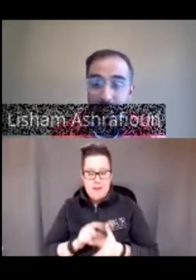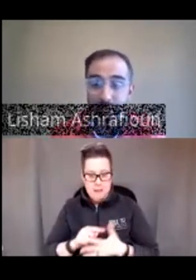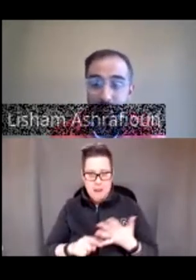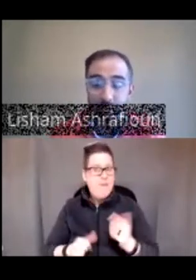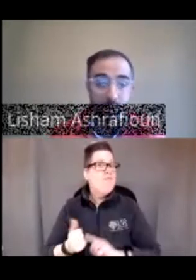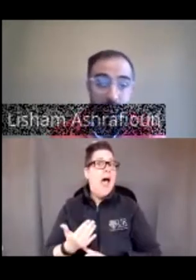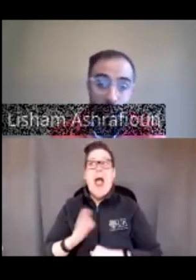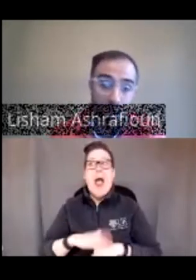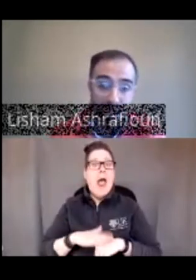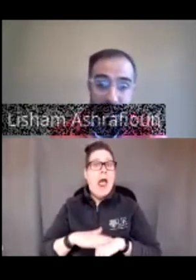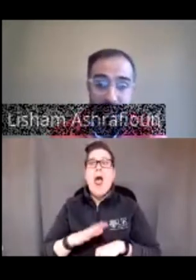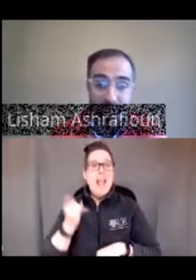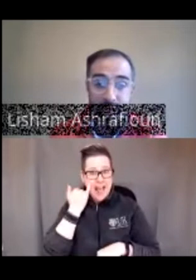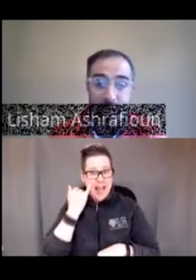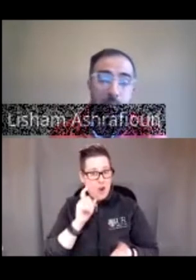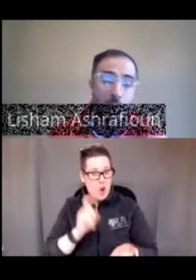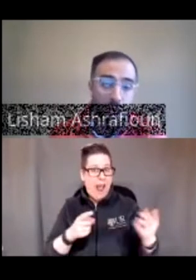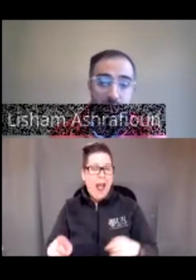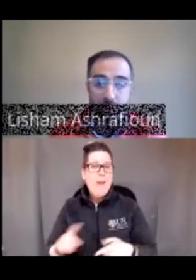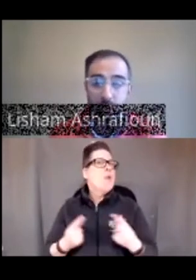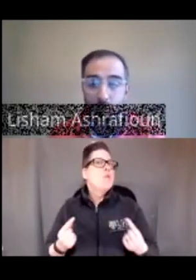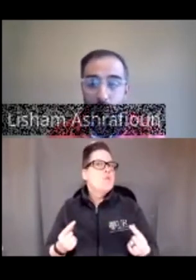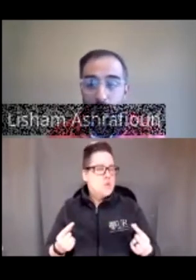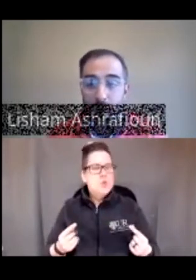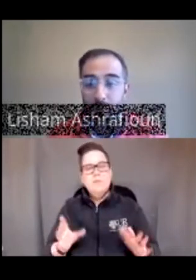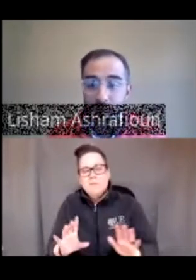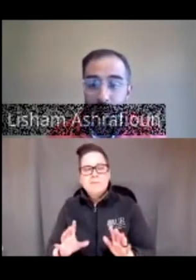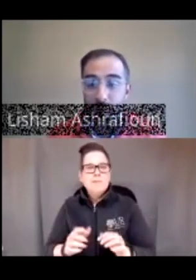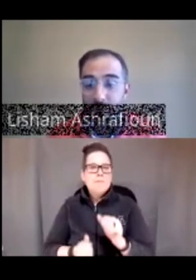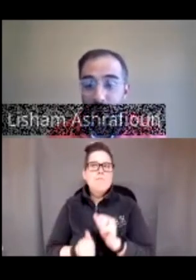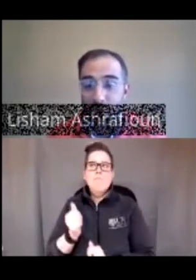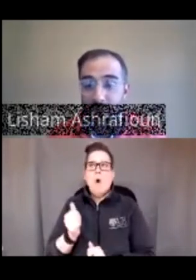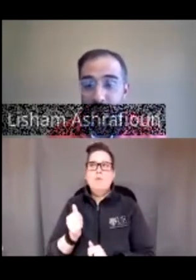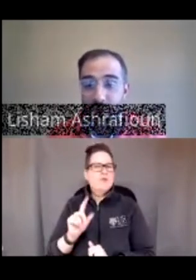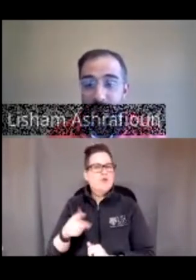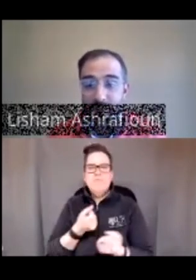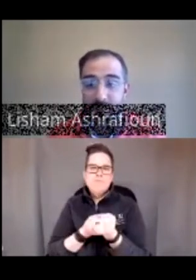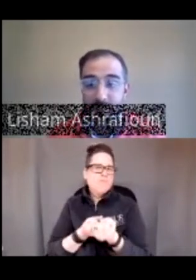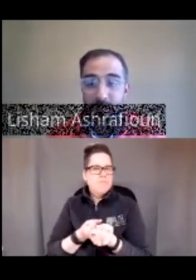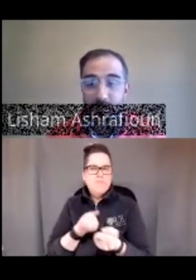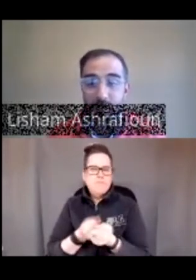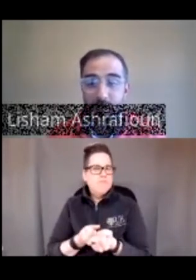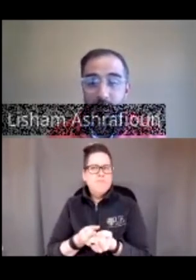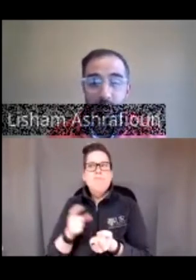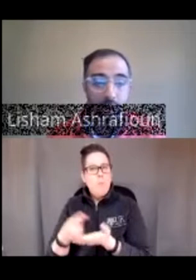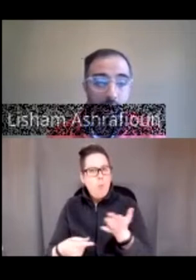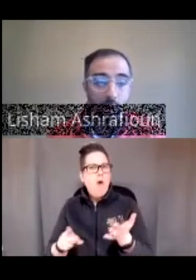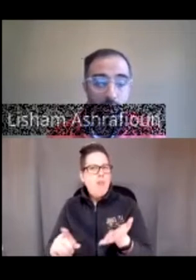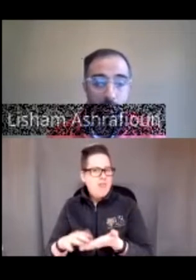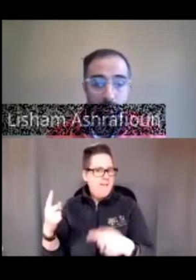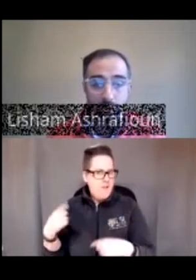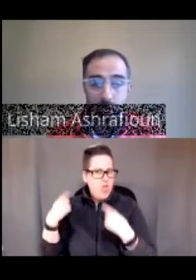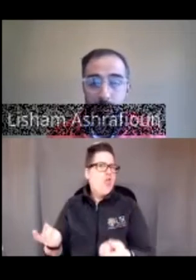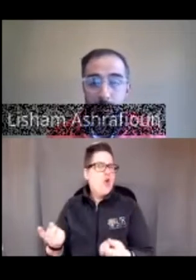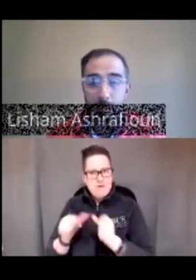address these warning signs, mostly through reinforcing the strategies that they've learned over